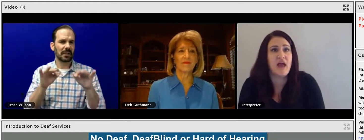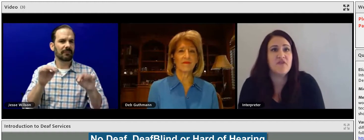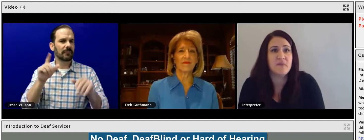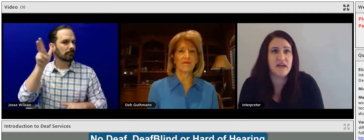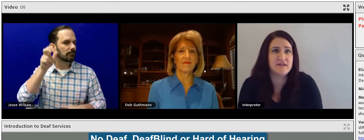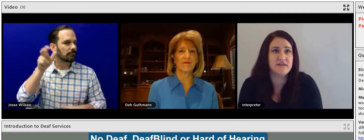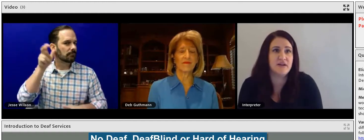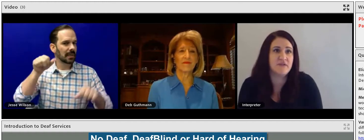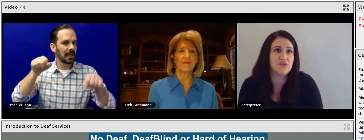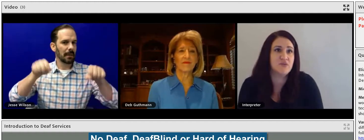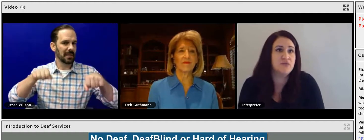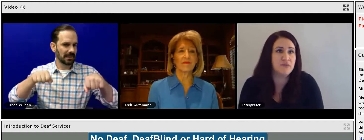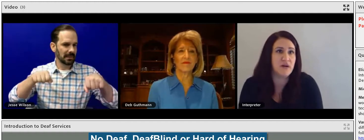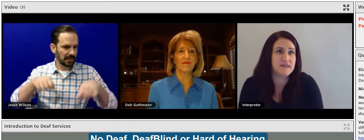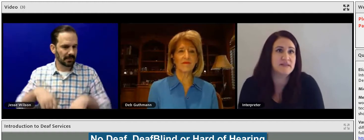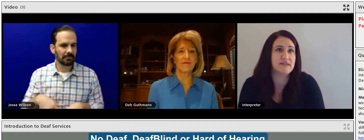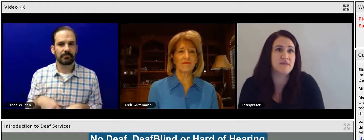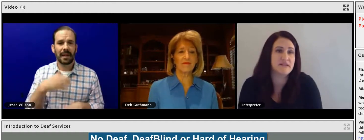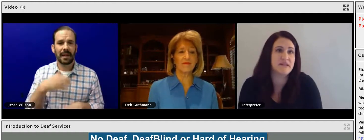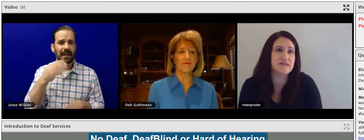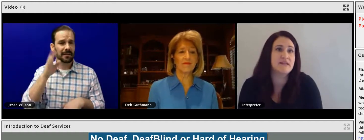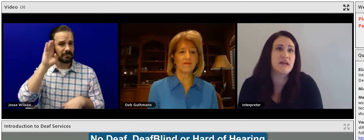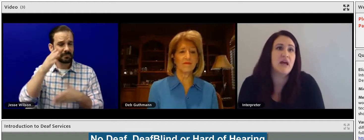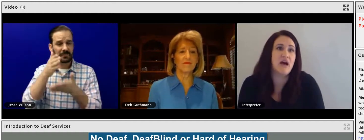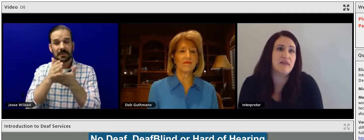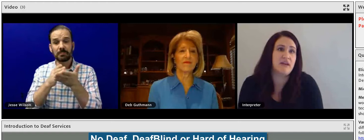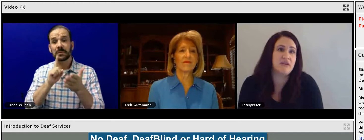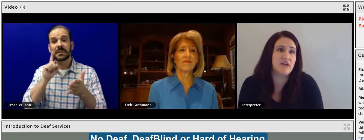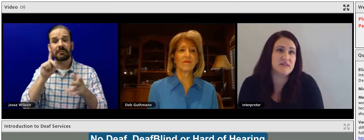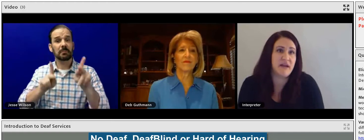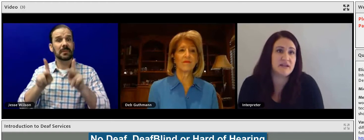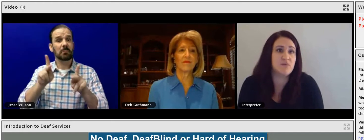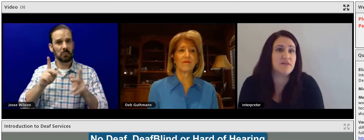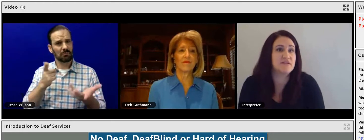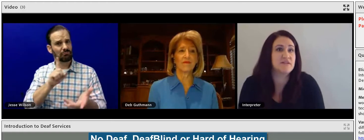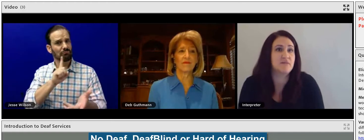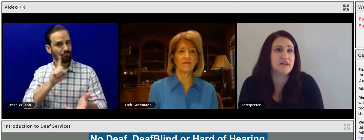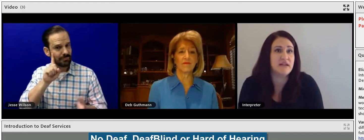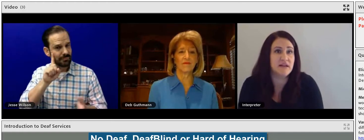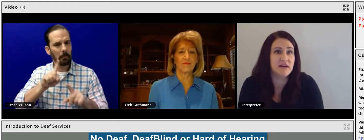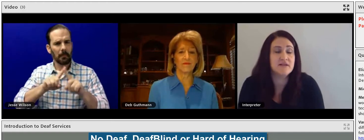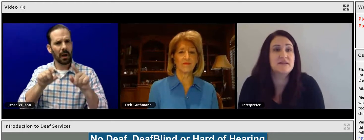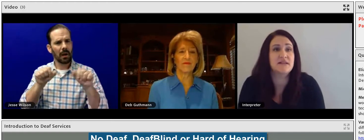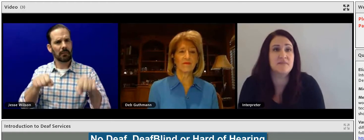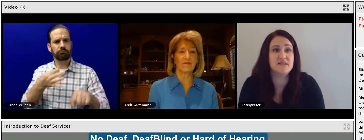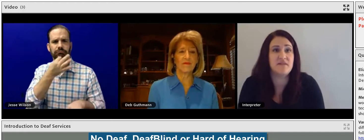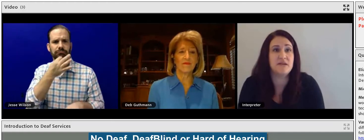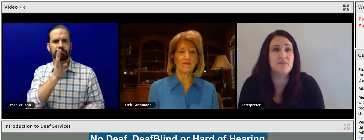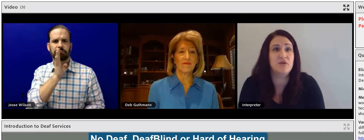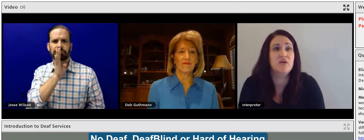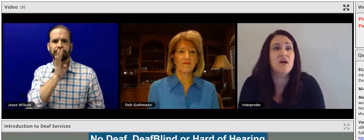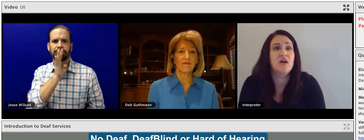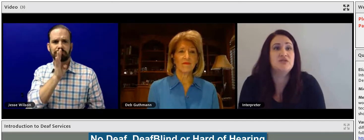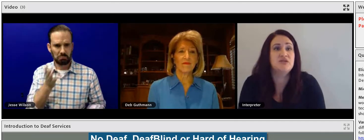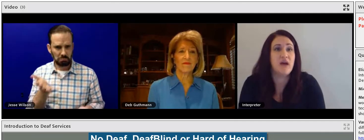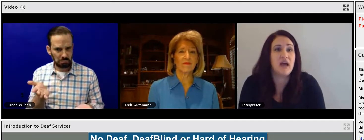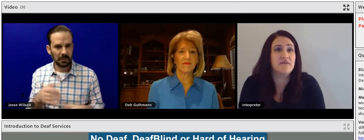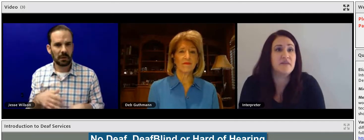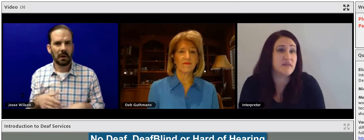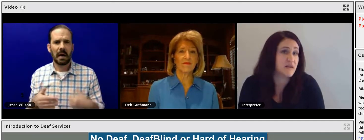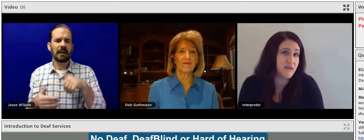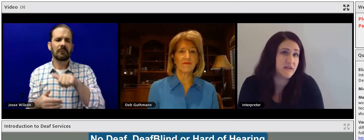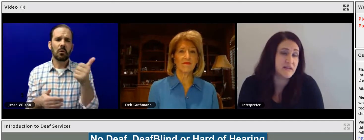hard of hearing, everybody has their individual nuances and differences that you can expect, whether it's their ability to hear. Some deaf